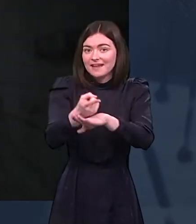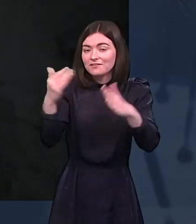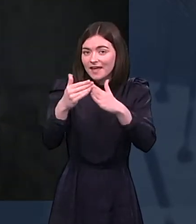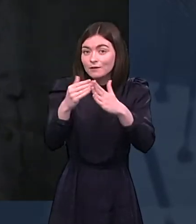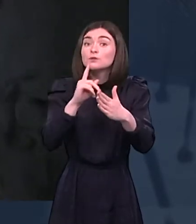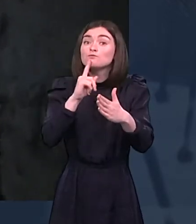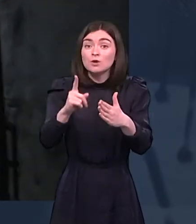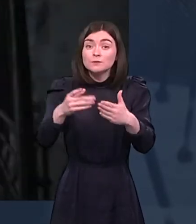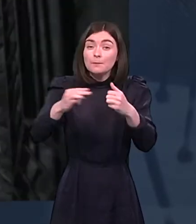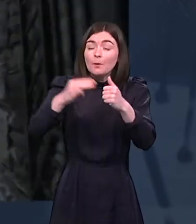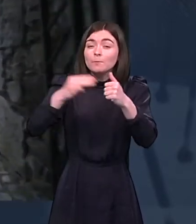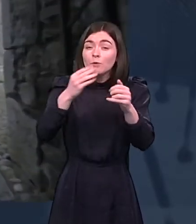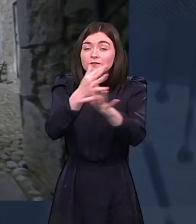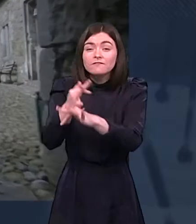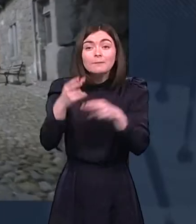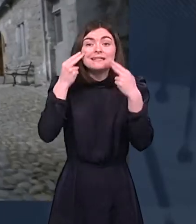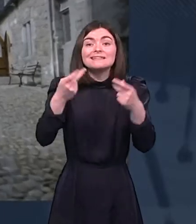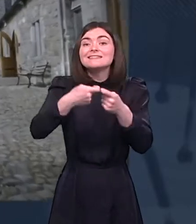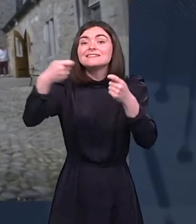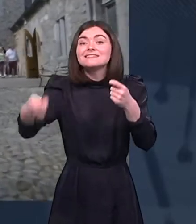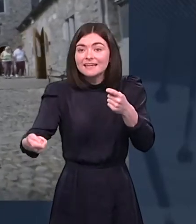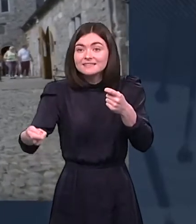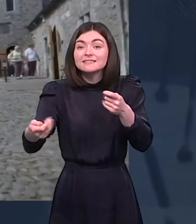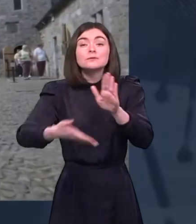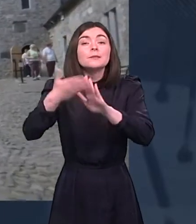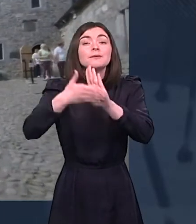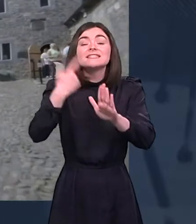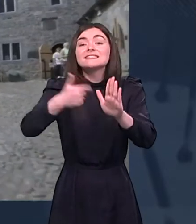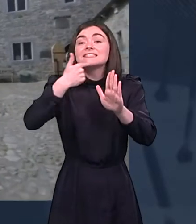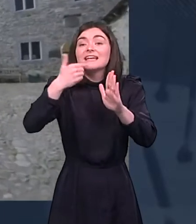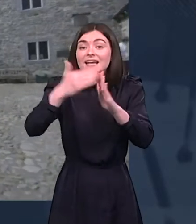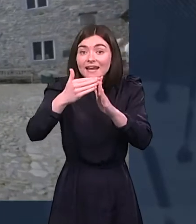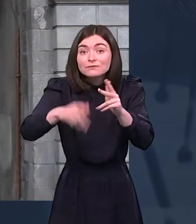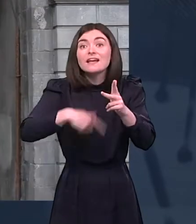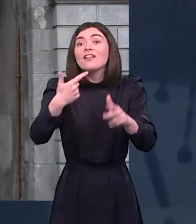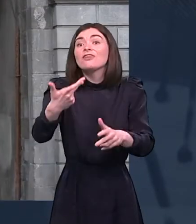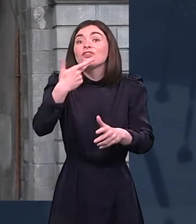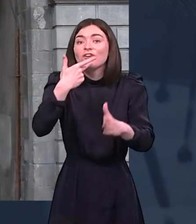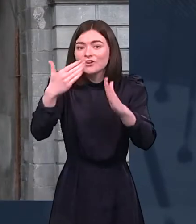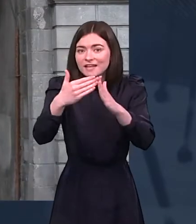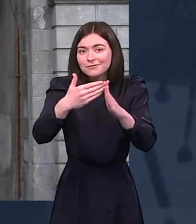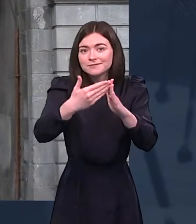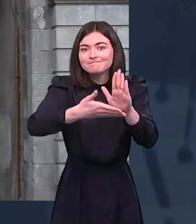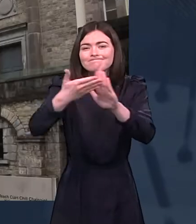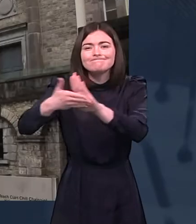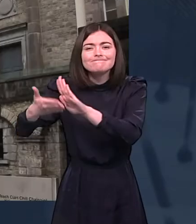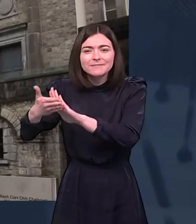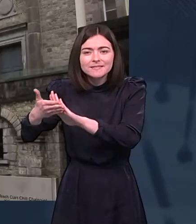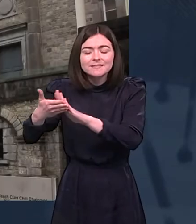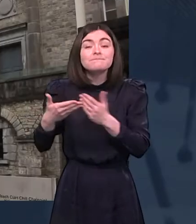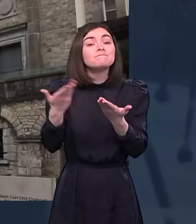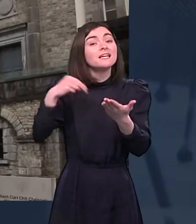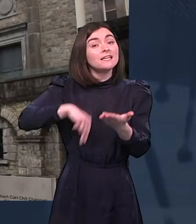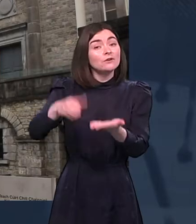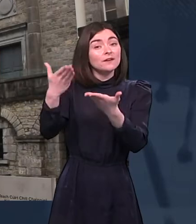as the family grew, they needed to extend the home, so they built a second house and then a third house. Nearby we have the